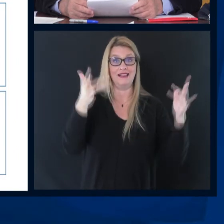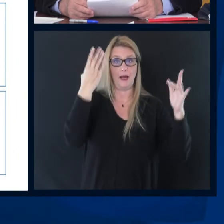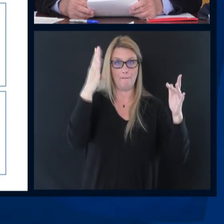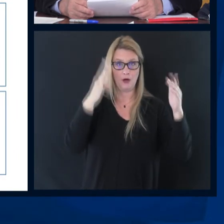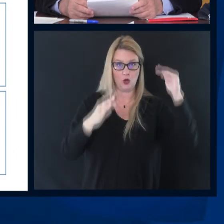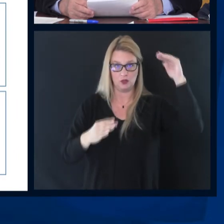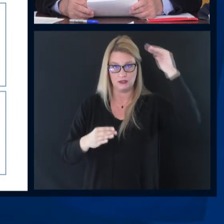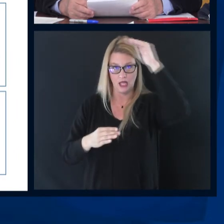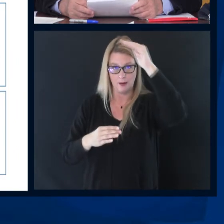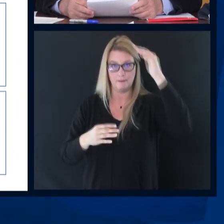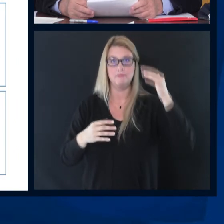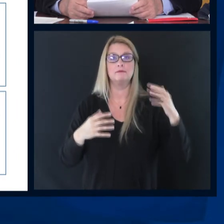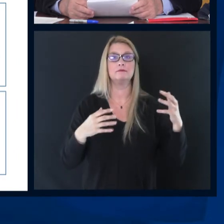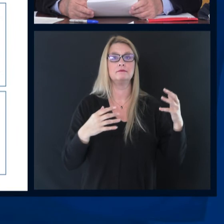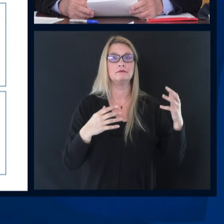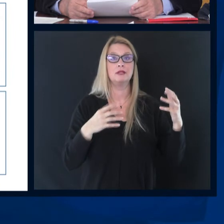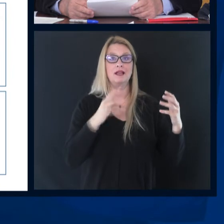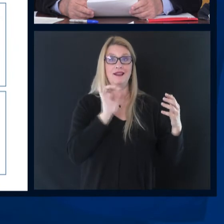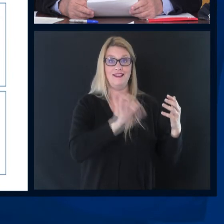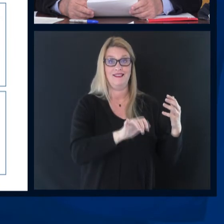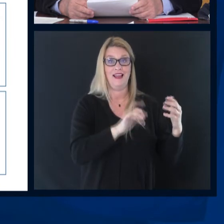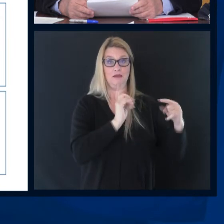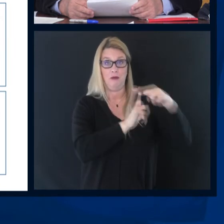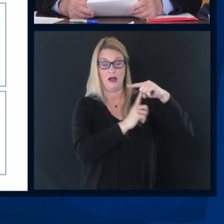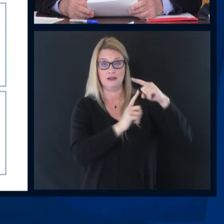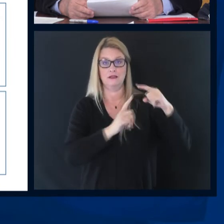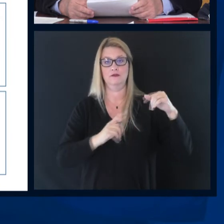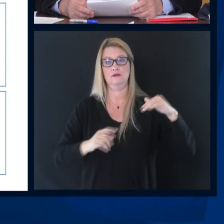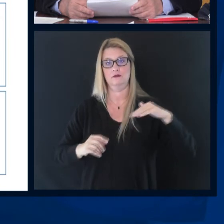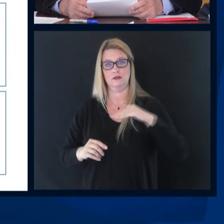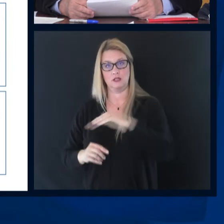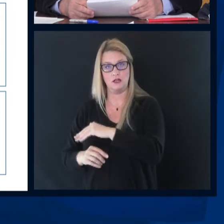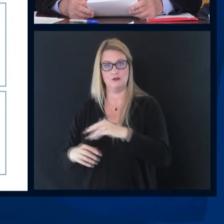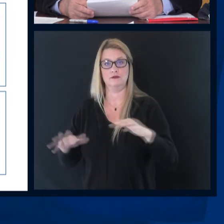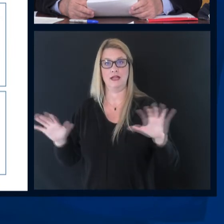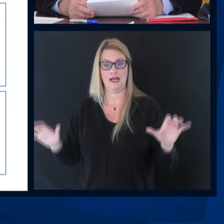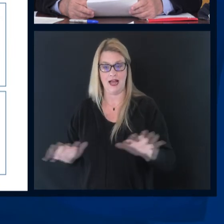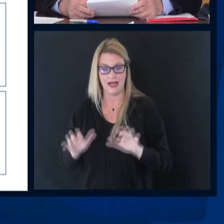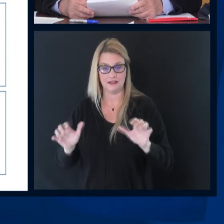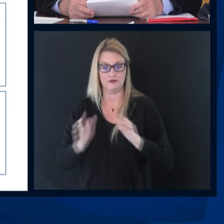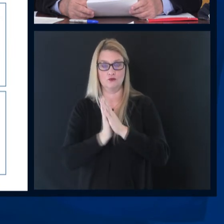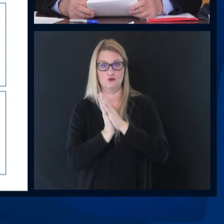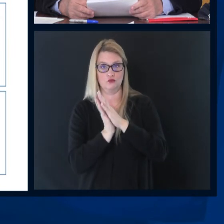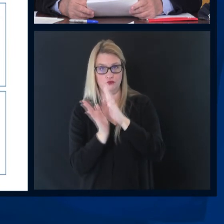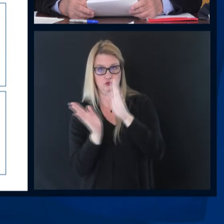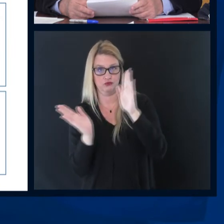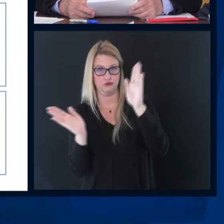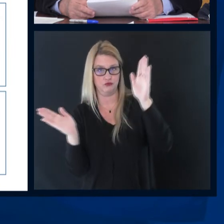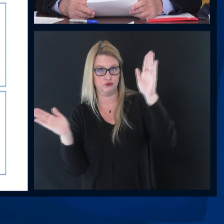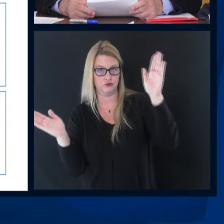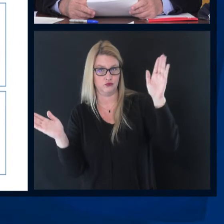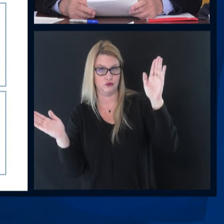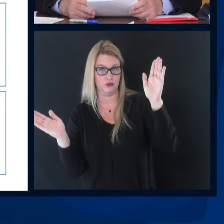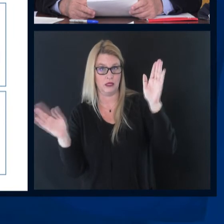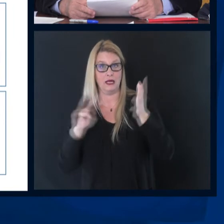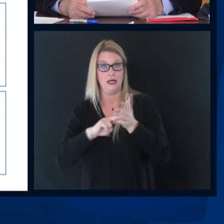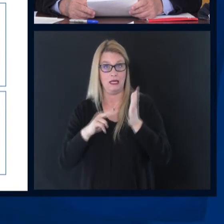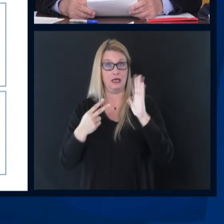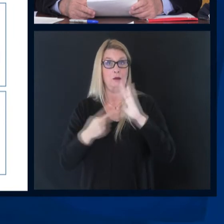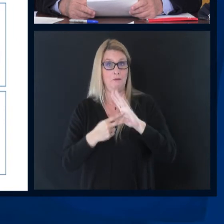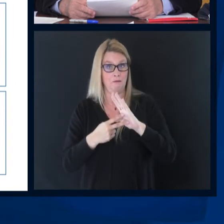is the active cases. With active cases going down and the light blue line going up, it gets wider and